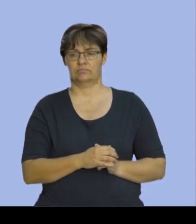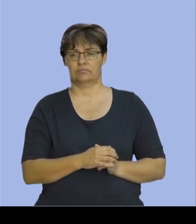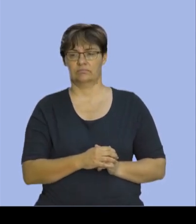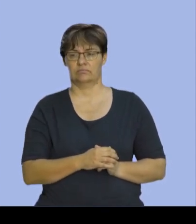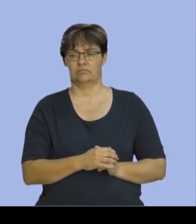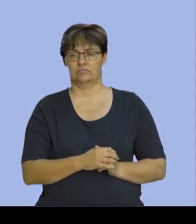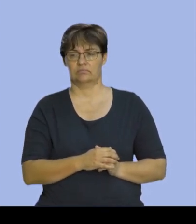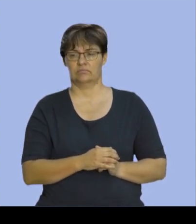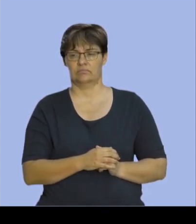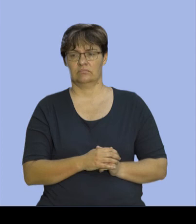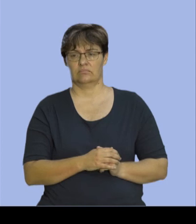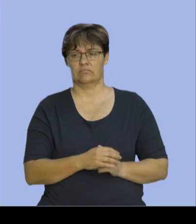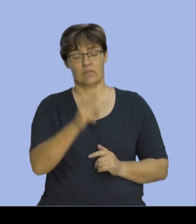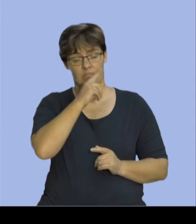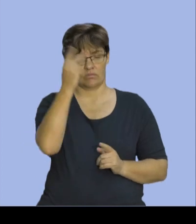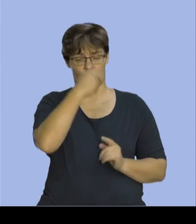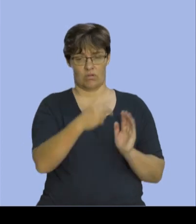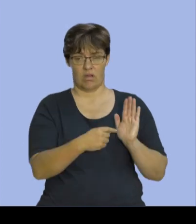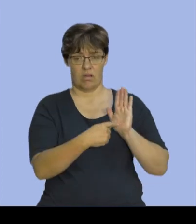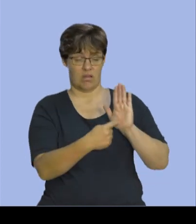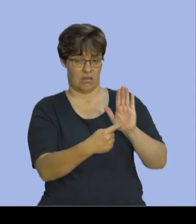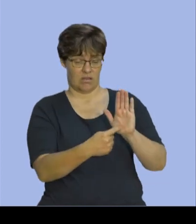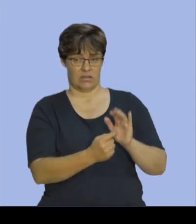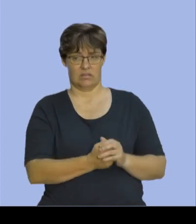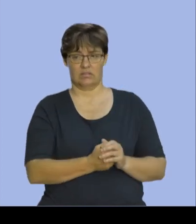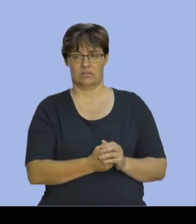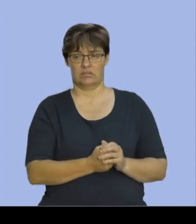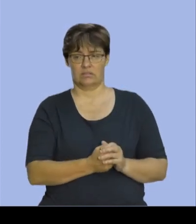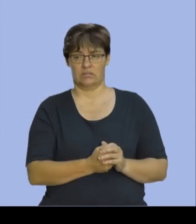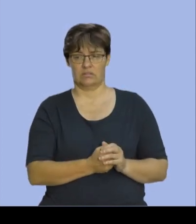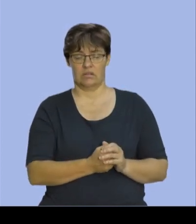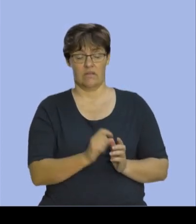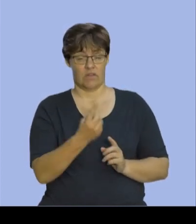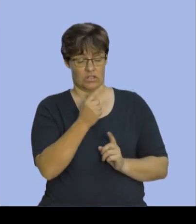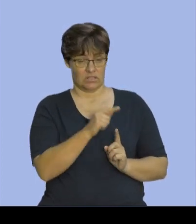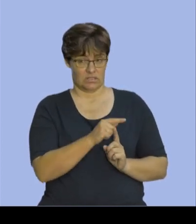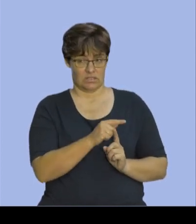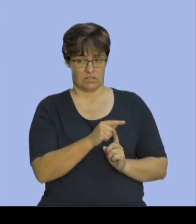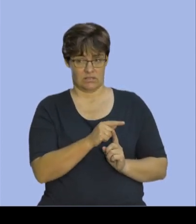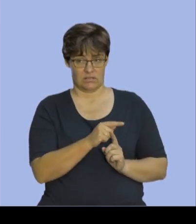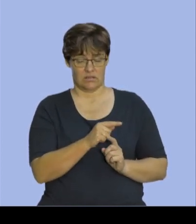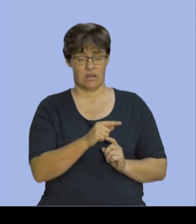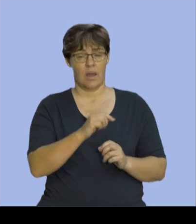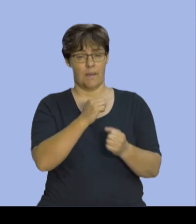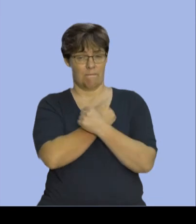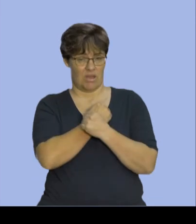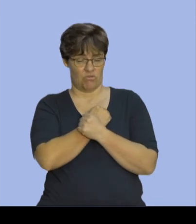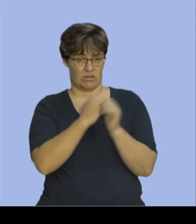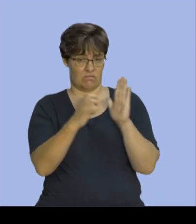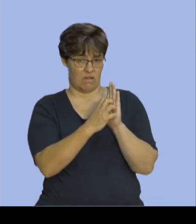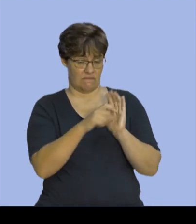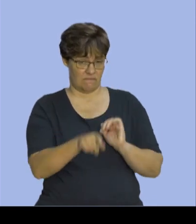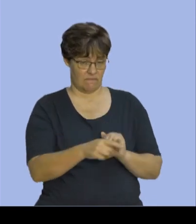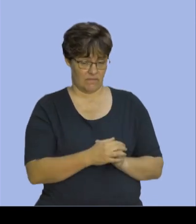for you. If I draw this graph of mine, it will be, firstly, you draw the mother graph, right, or the